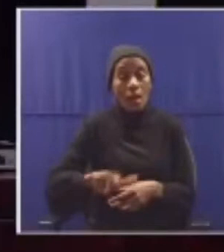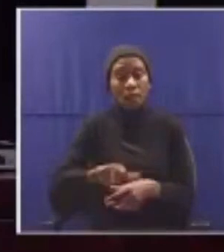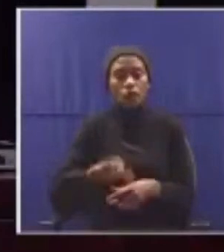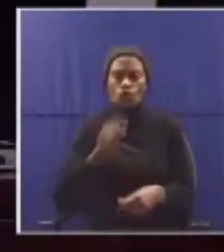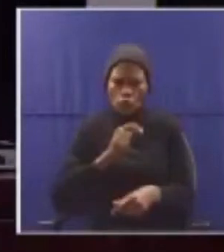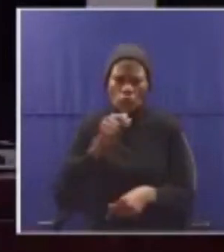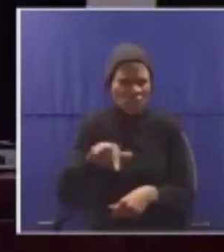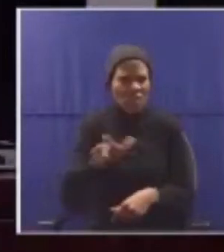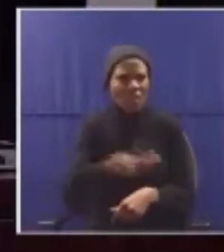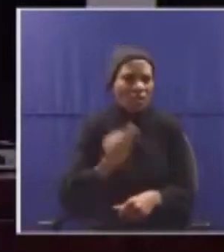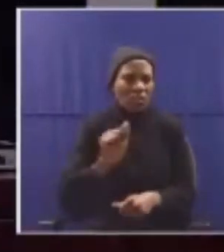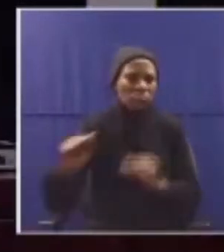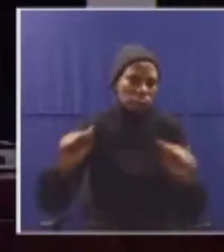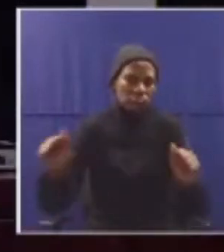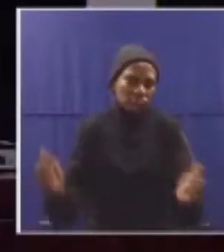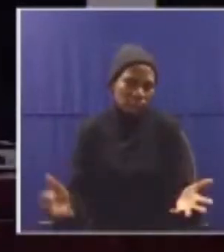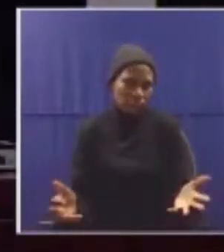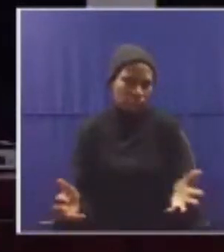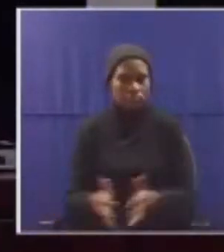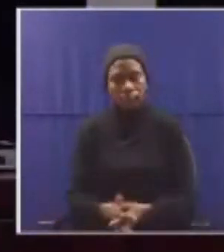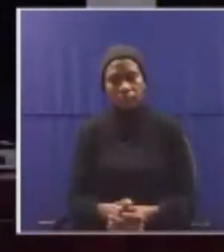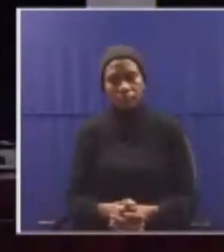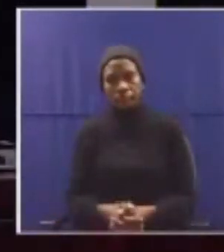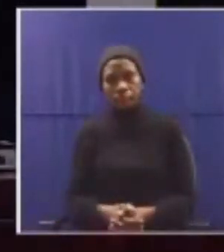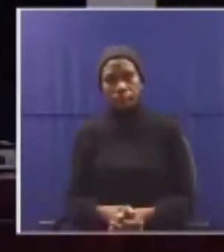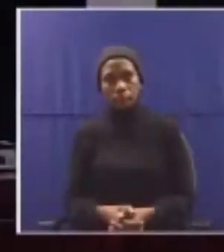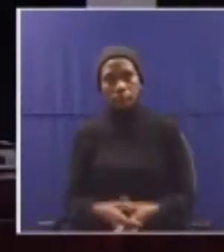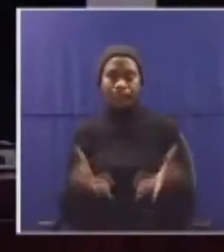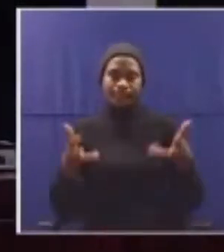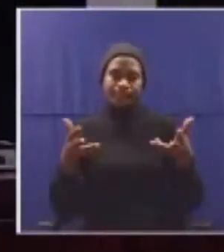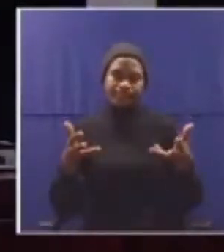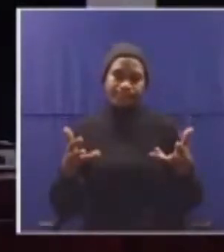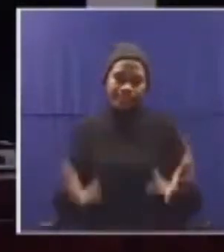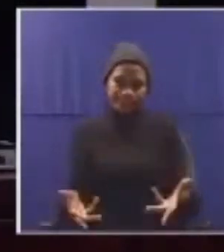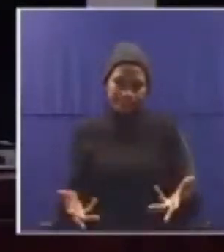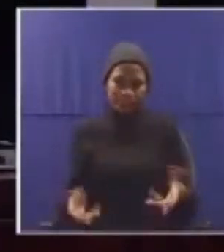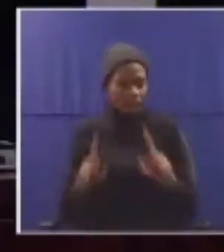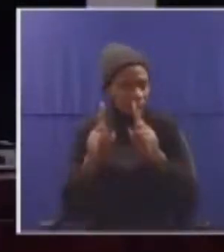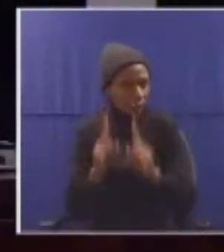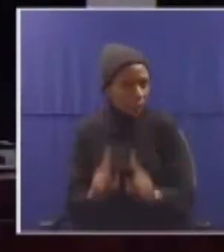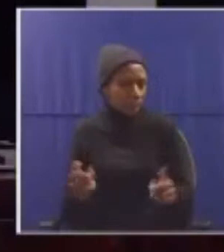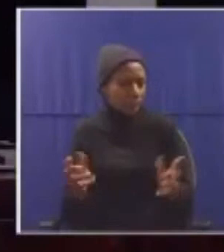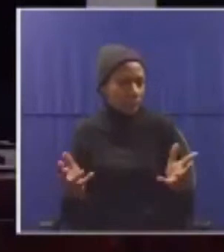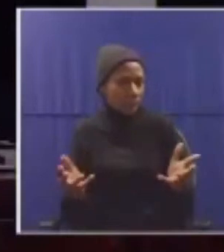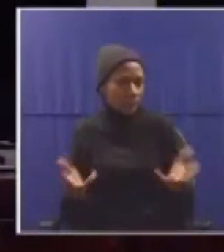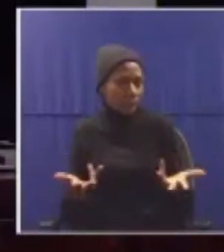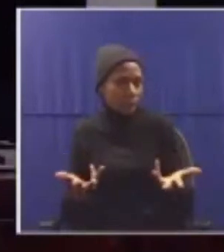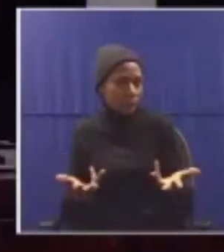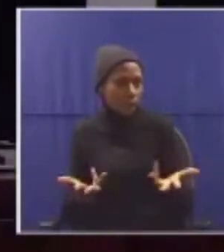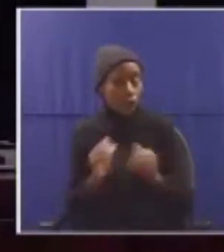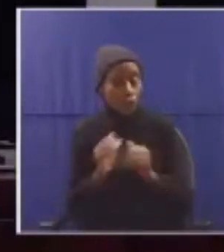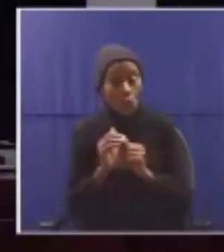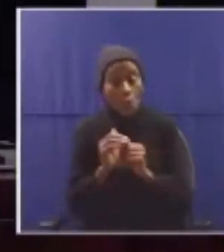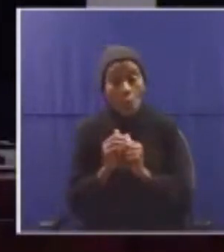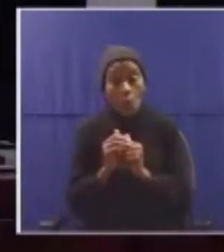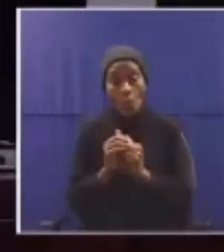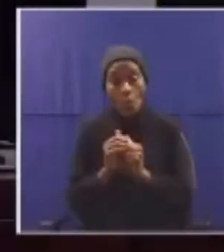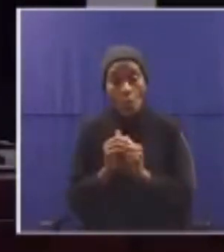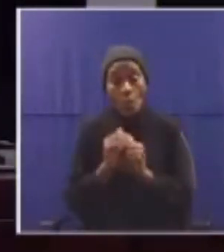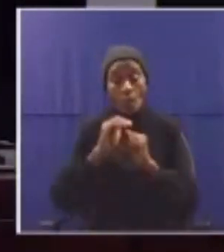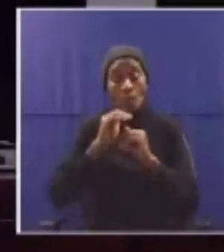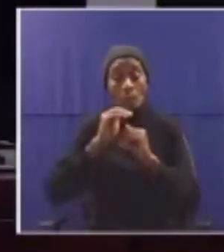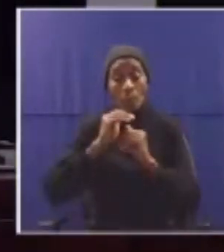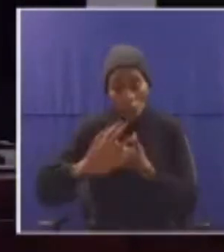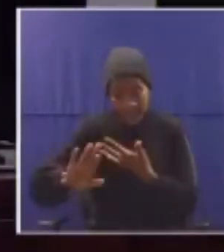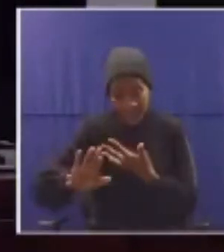productive with the land that they have, particularly to cushion them from trying to